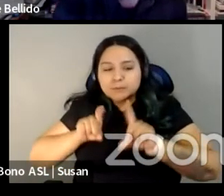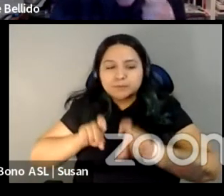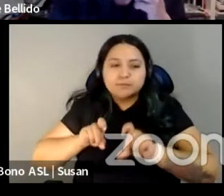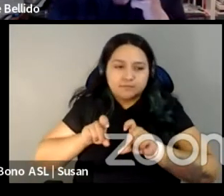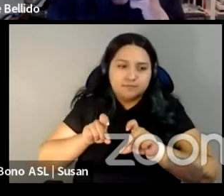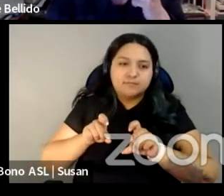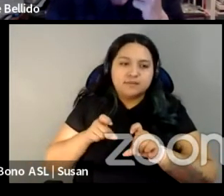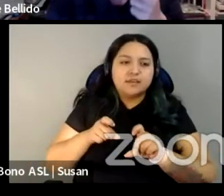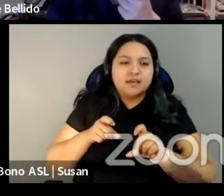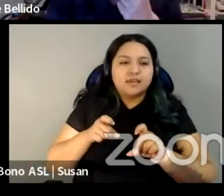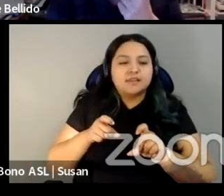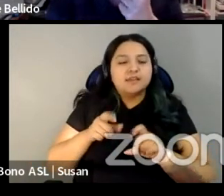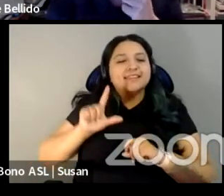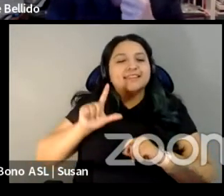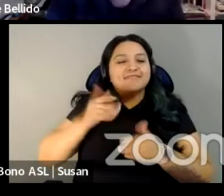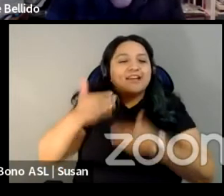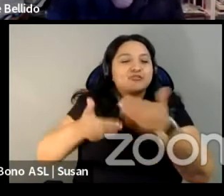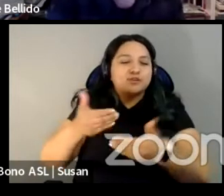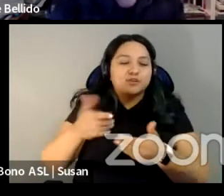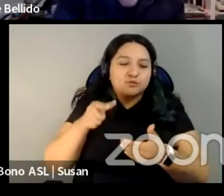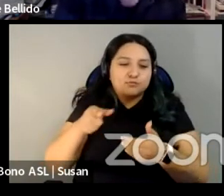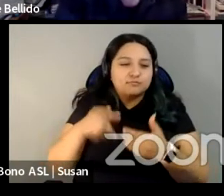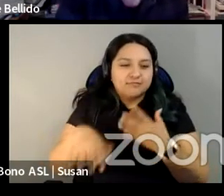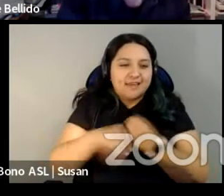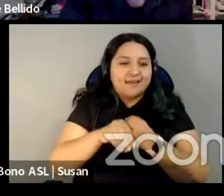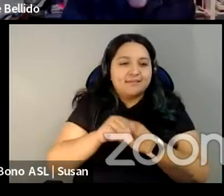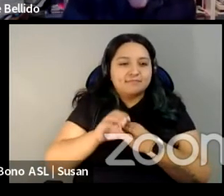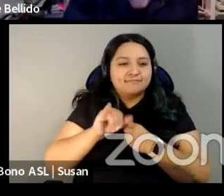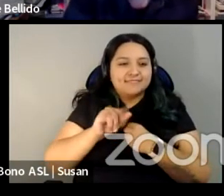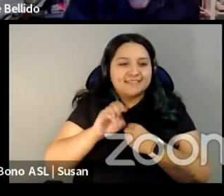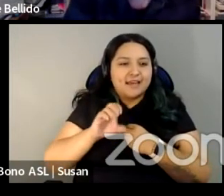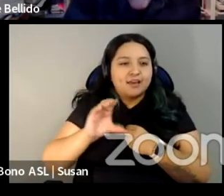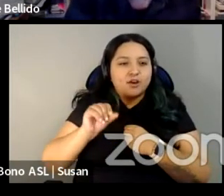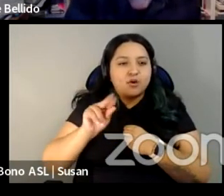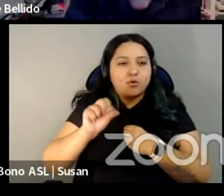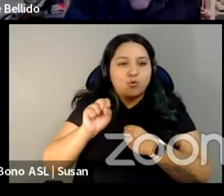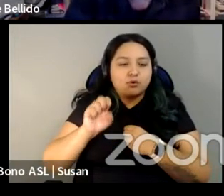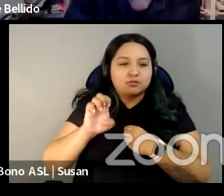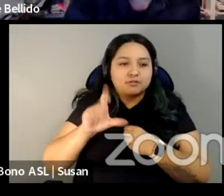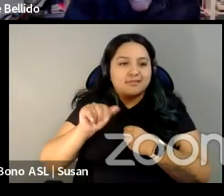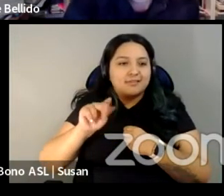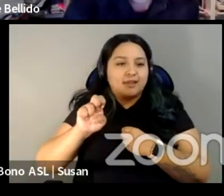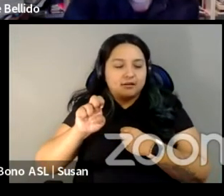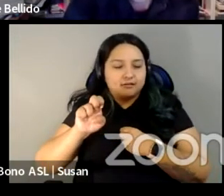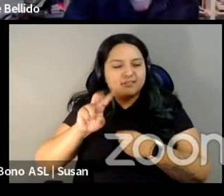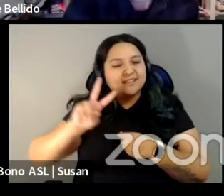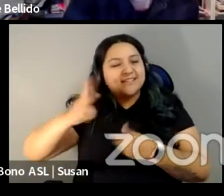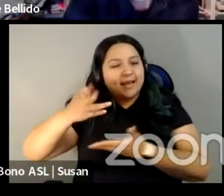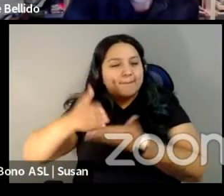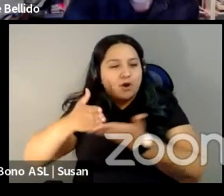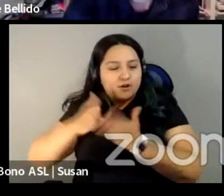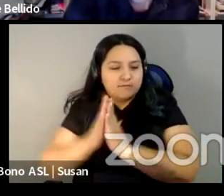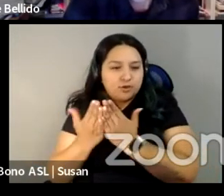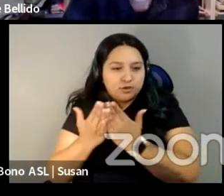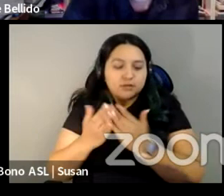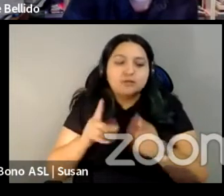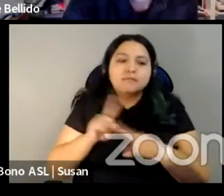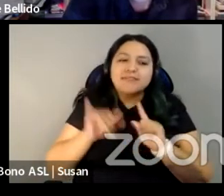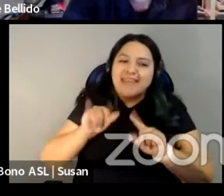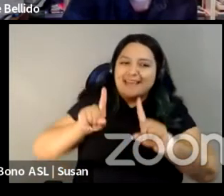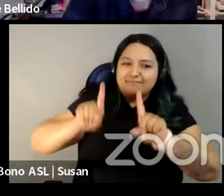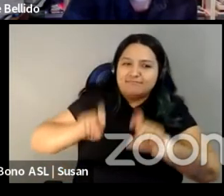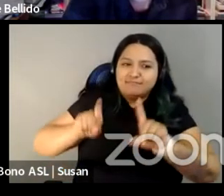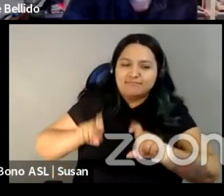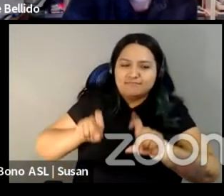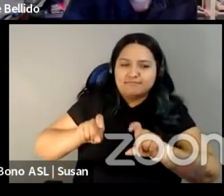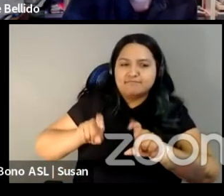Chorus Line eventually, in the second half of your work. So the transformation of it from an experimental playground into one